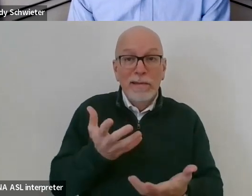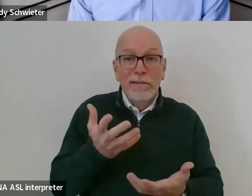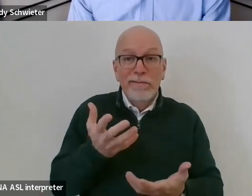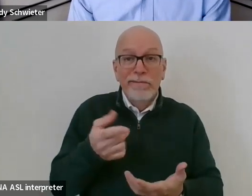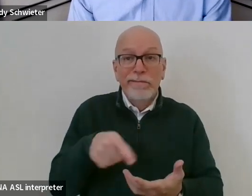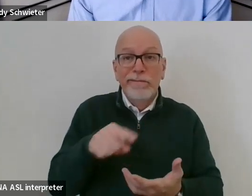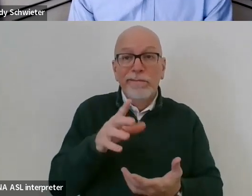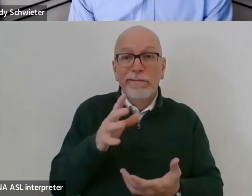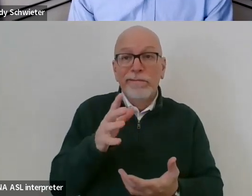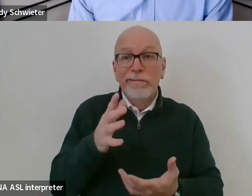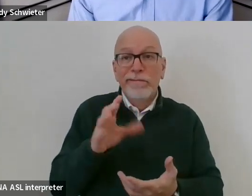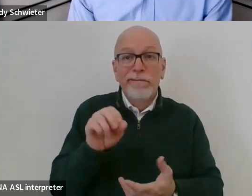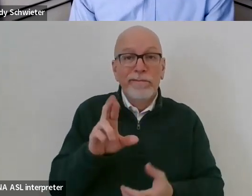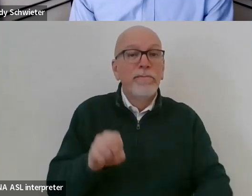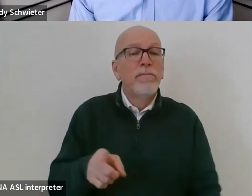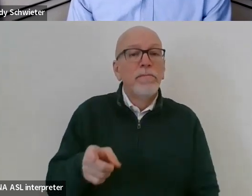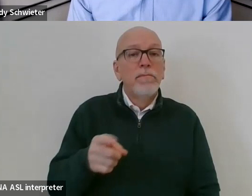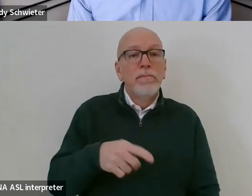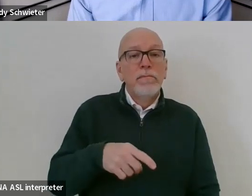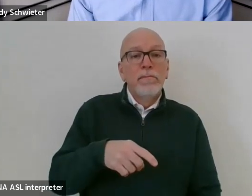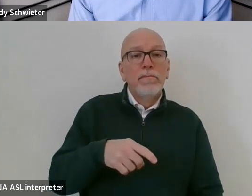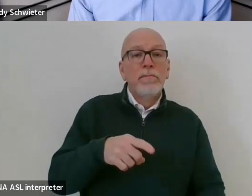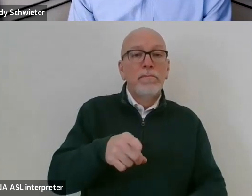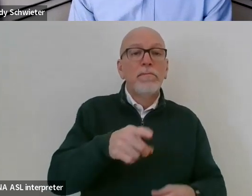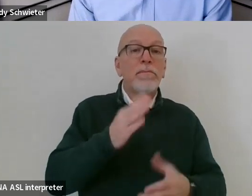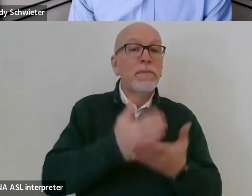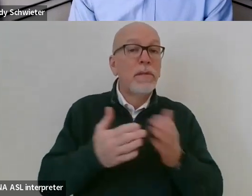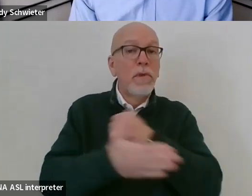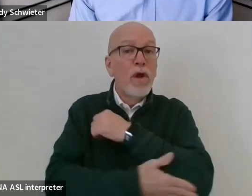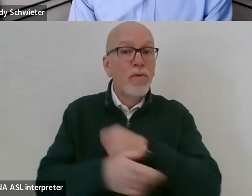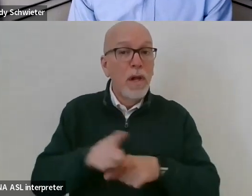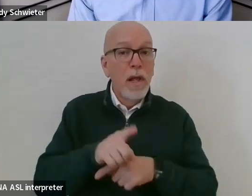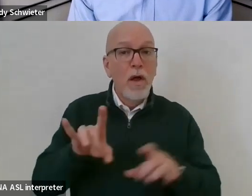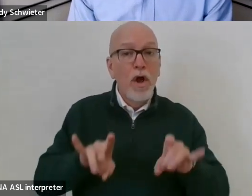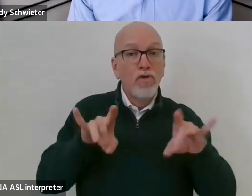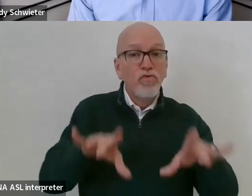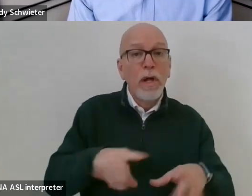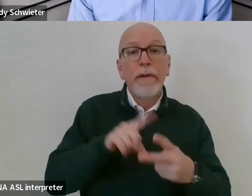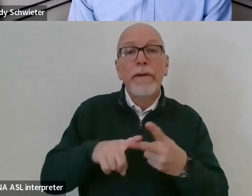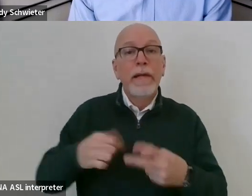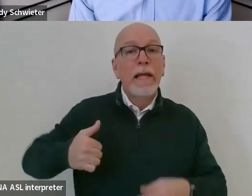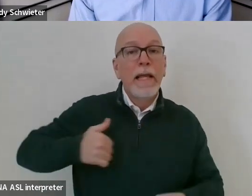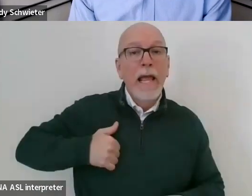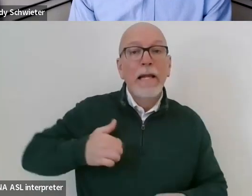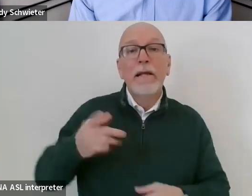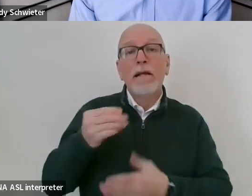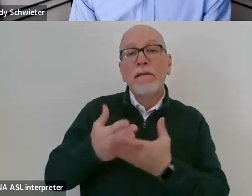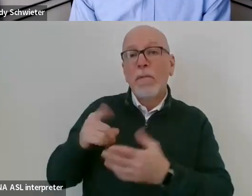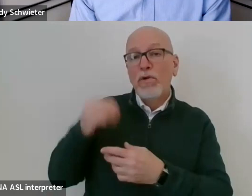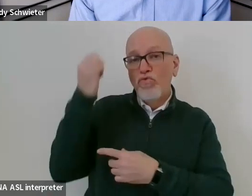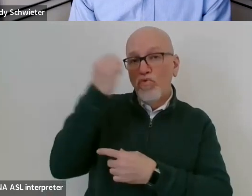the. However, there are some countries like Australia, Canada, and some countries in the European